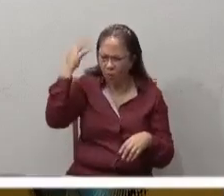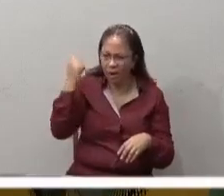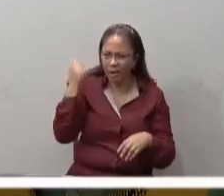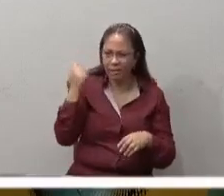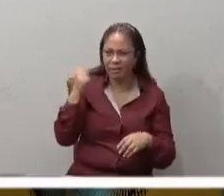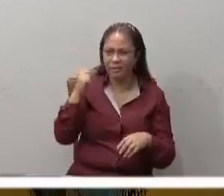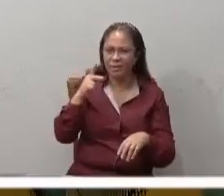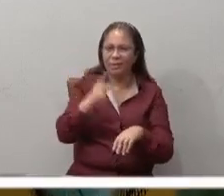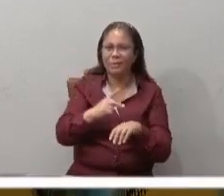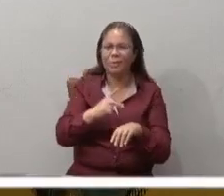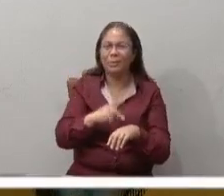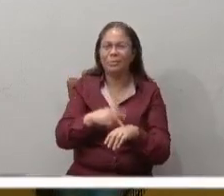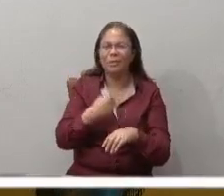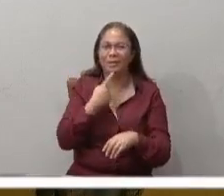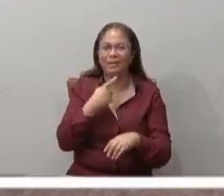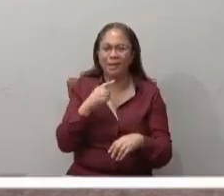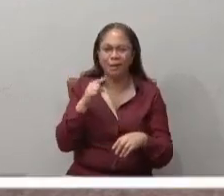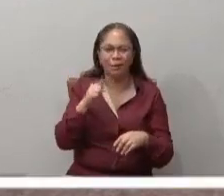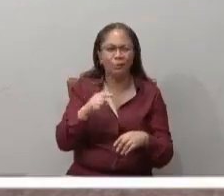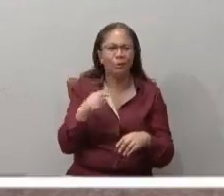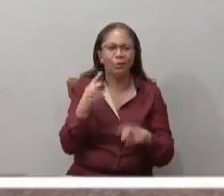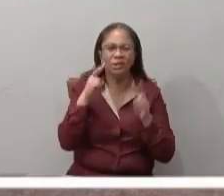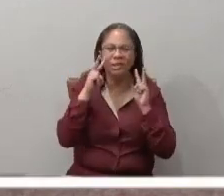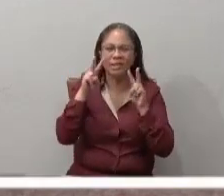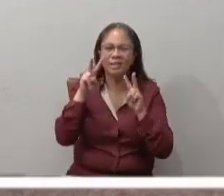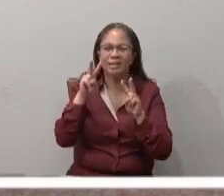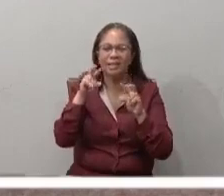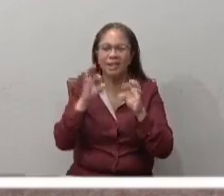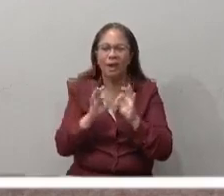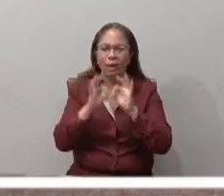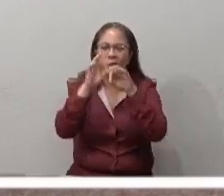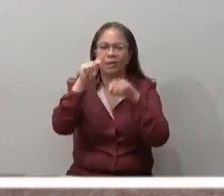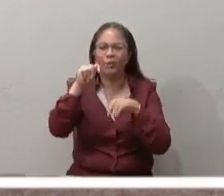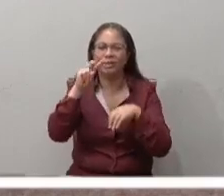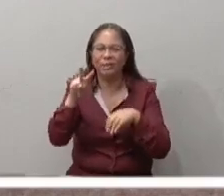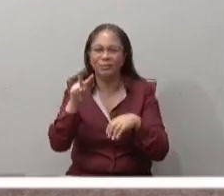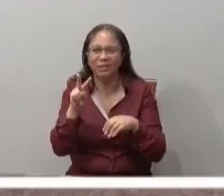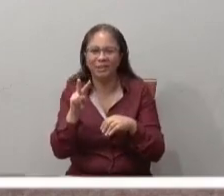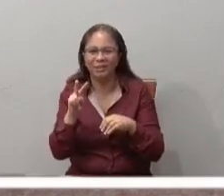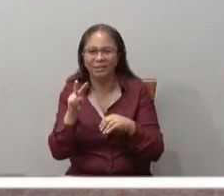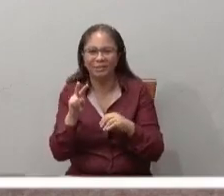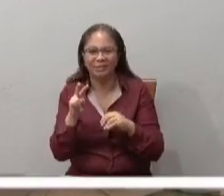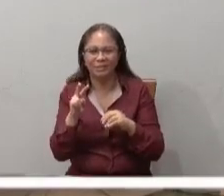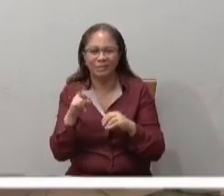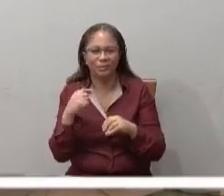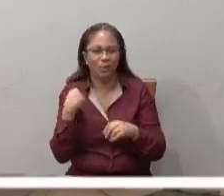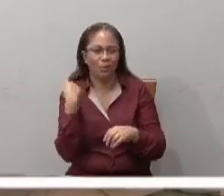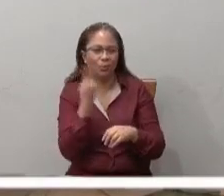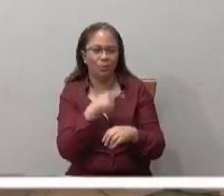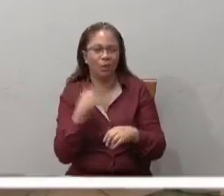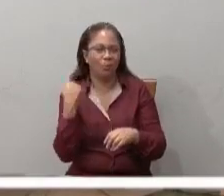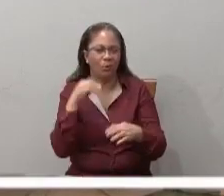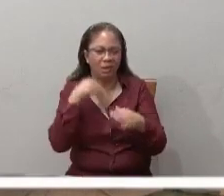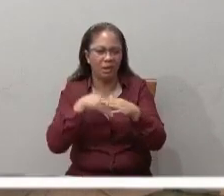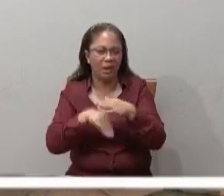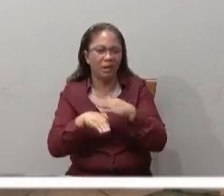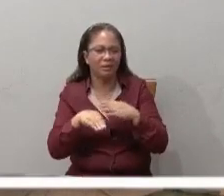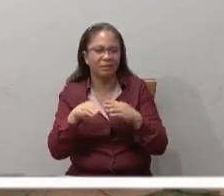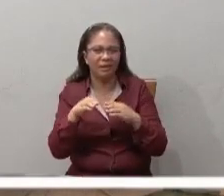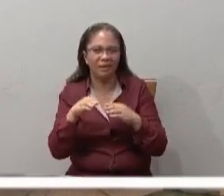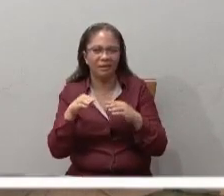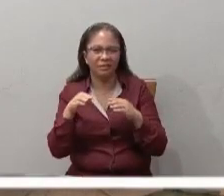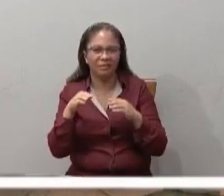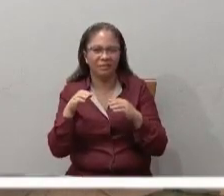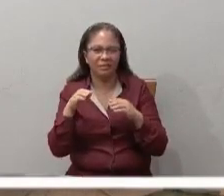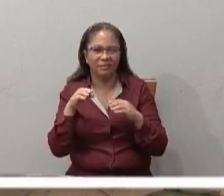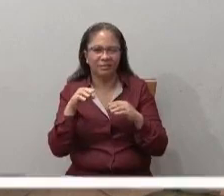heaven. You could go to the place, you'll have a big screen, you know, and you look on at what they're doing. That's all you could do. You look on, you can't